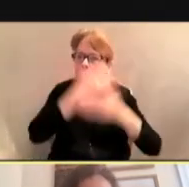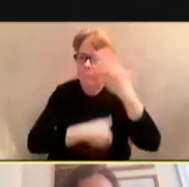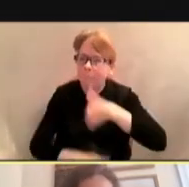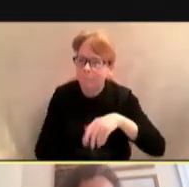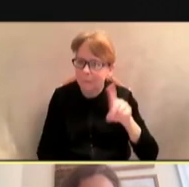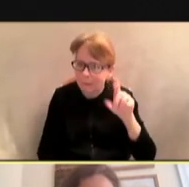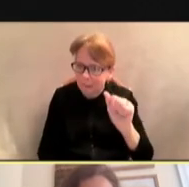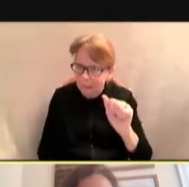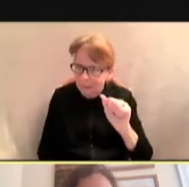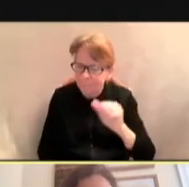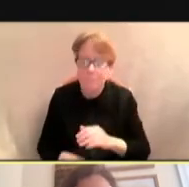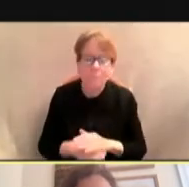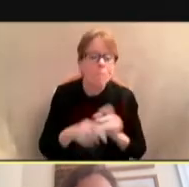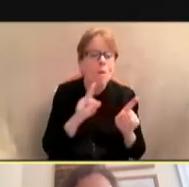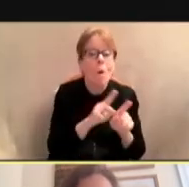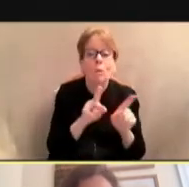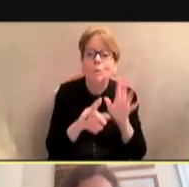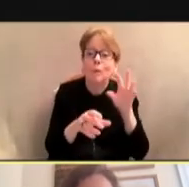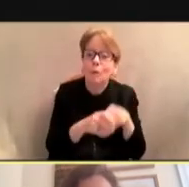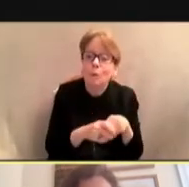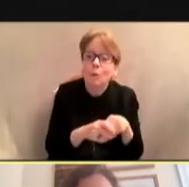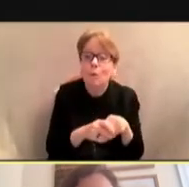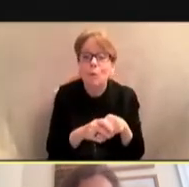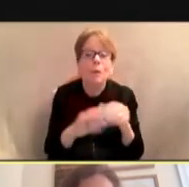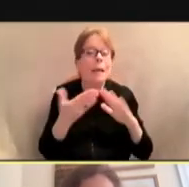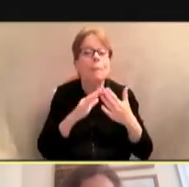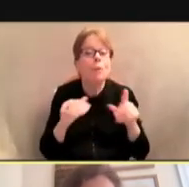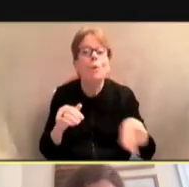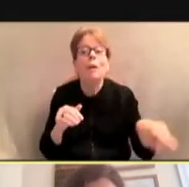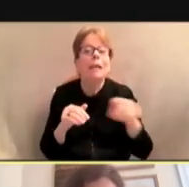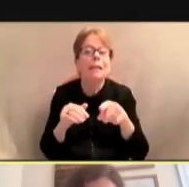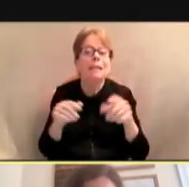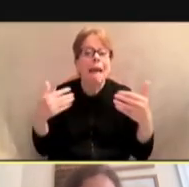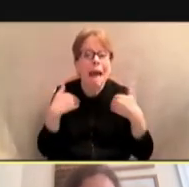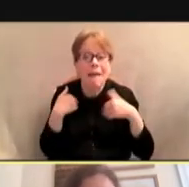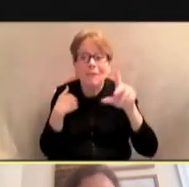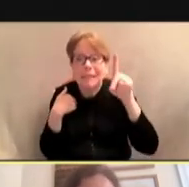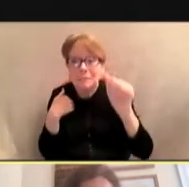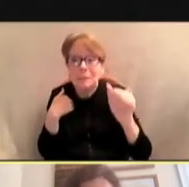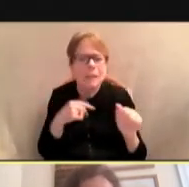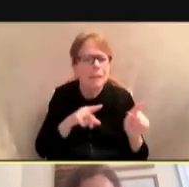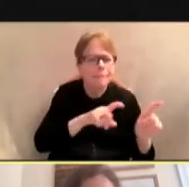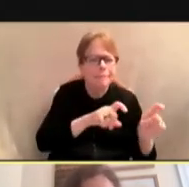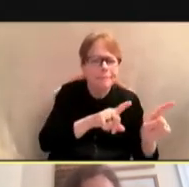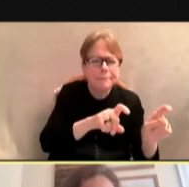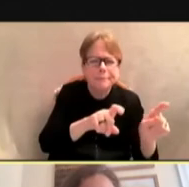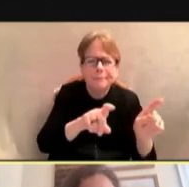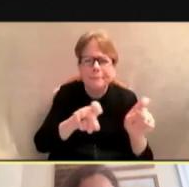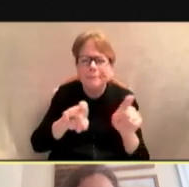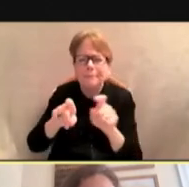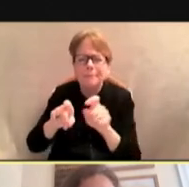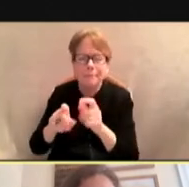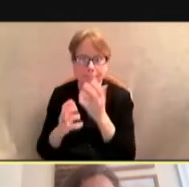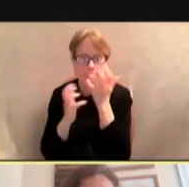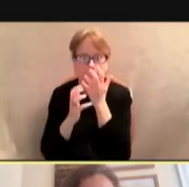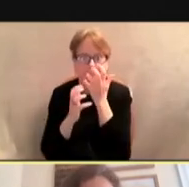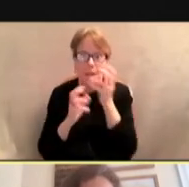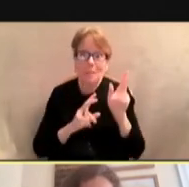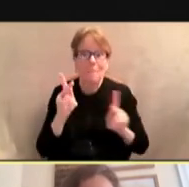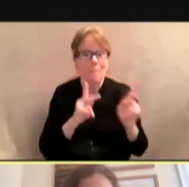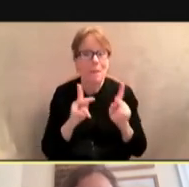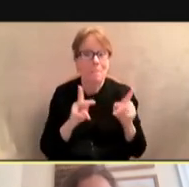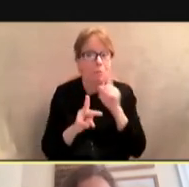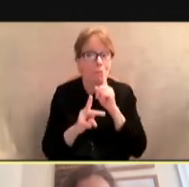importantly, it also includes interviews with community members with disabilities. Amazingly, the advocates who were pushing for